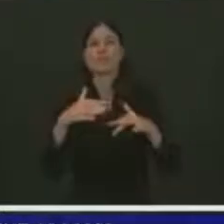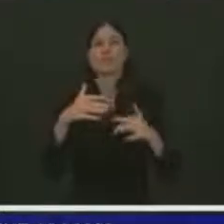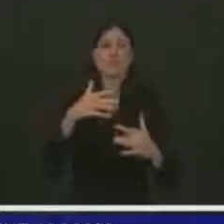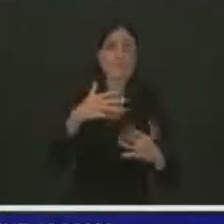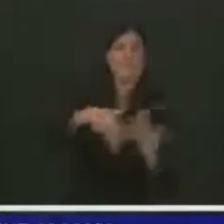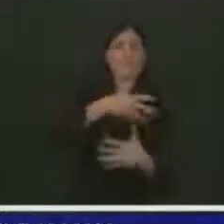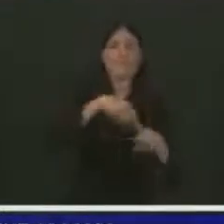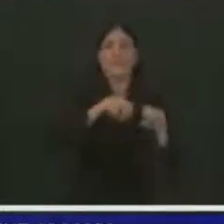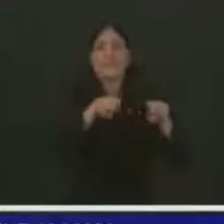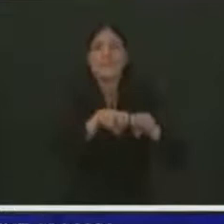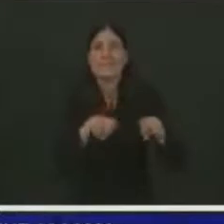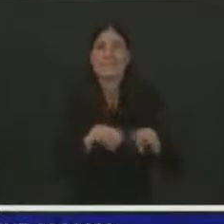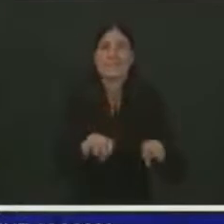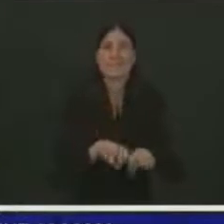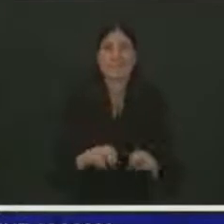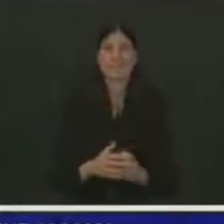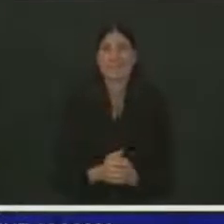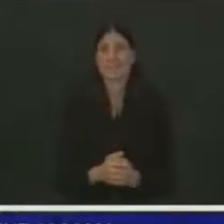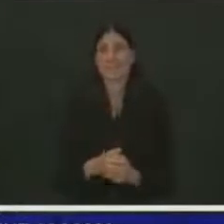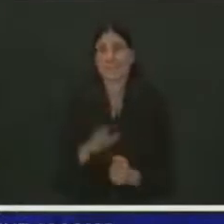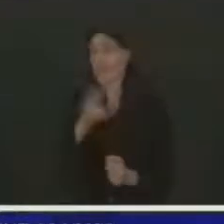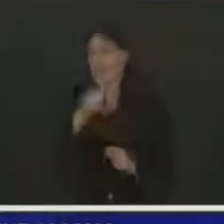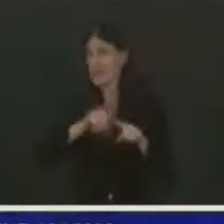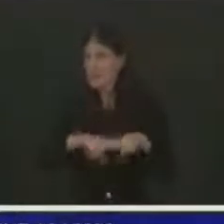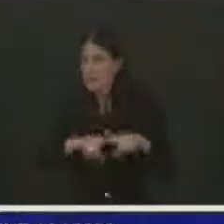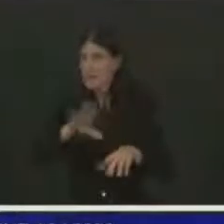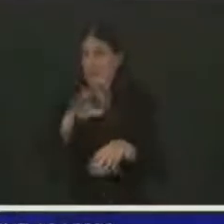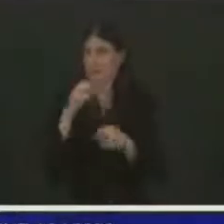if we stay on the trajectory we're on now,